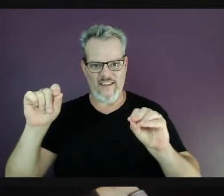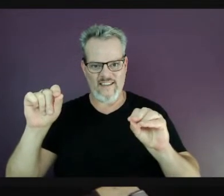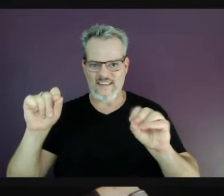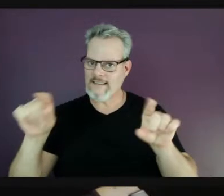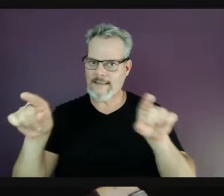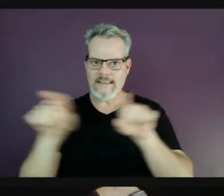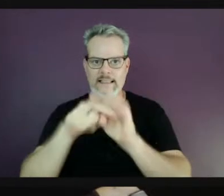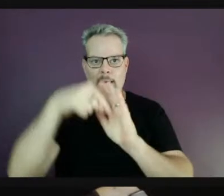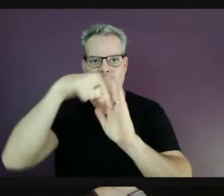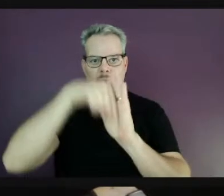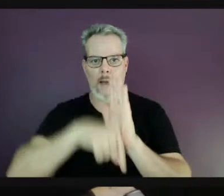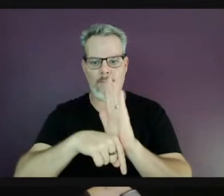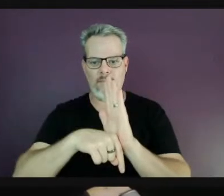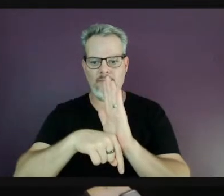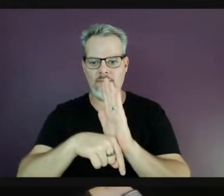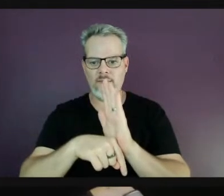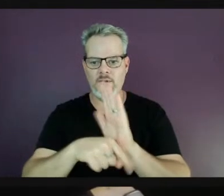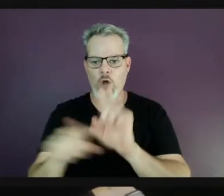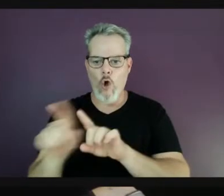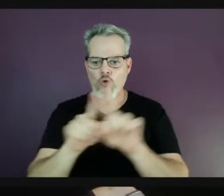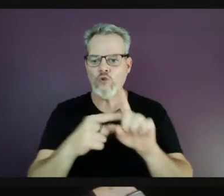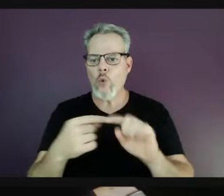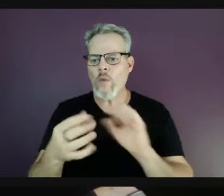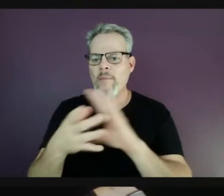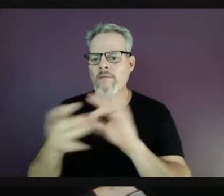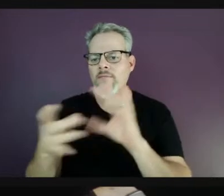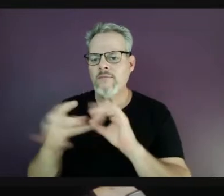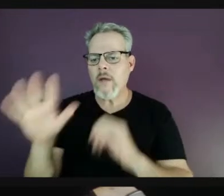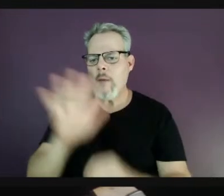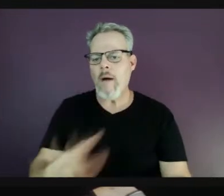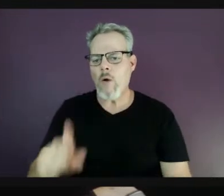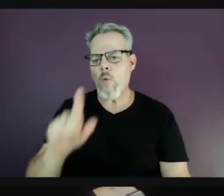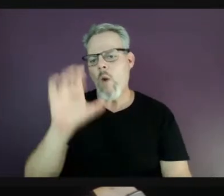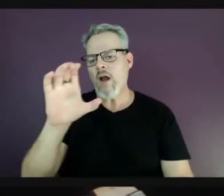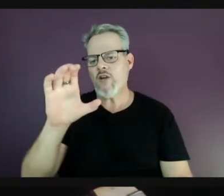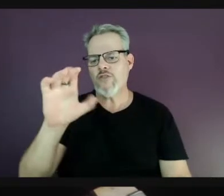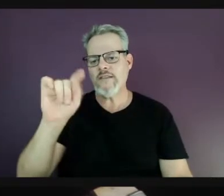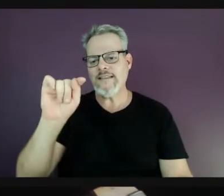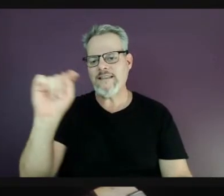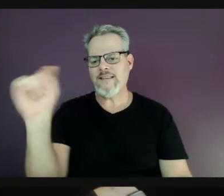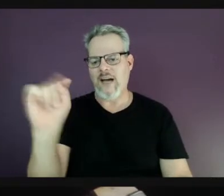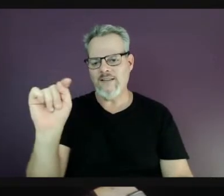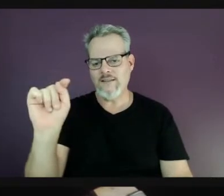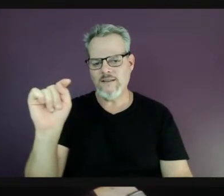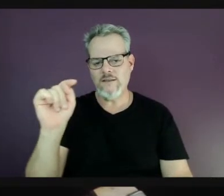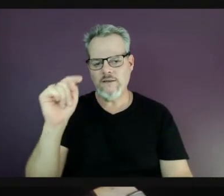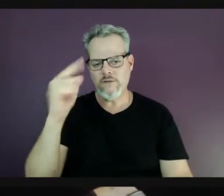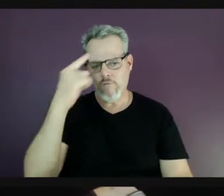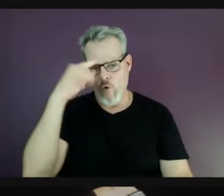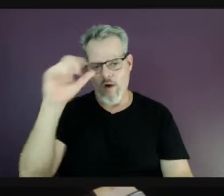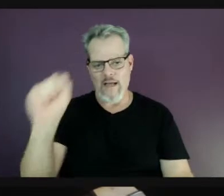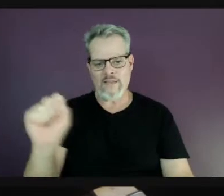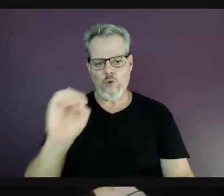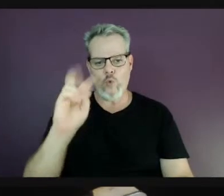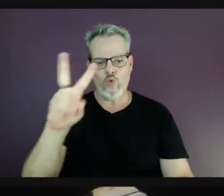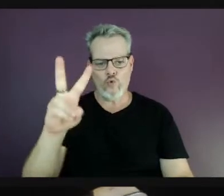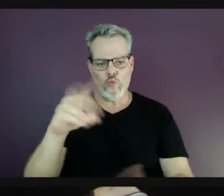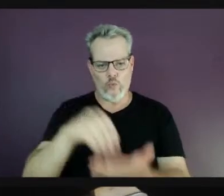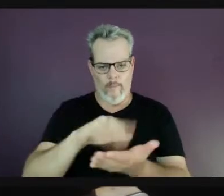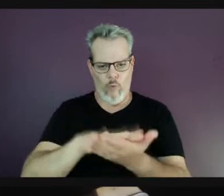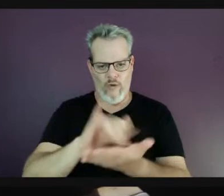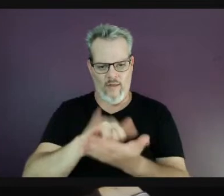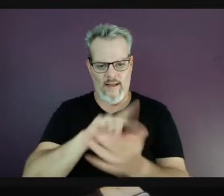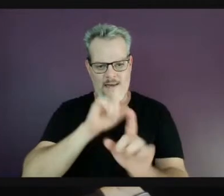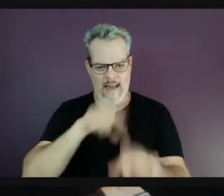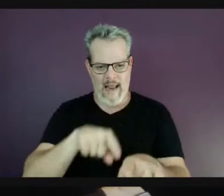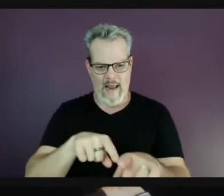and also they're reporting 100 tons of SO2 per day reported on October 6th. All throughout, they're noting